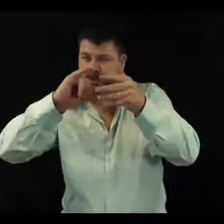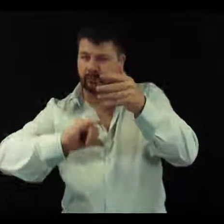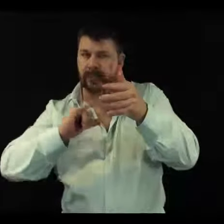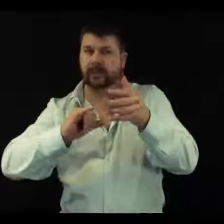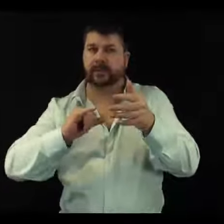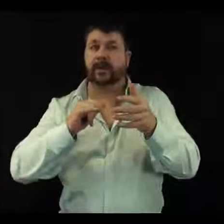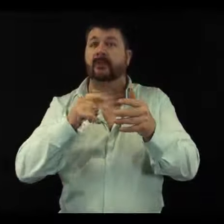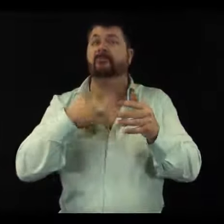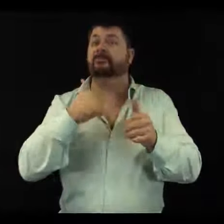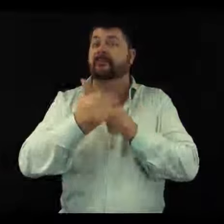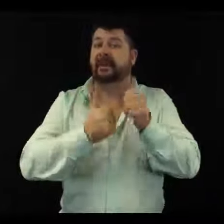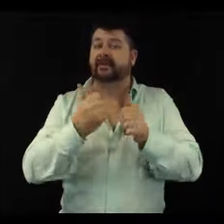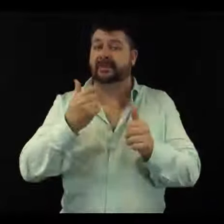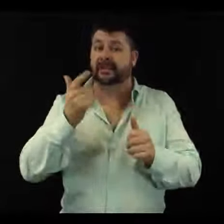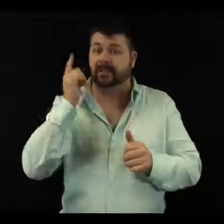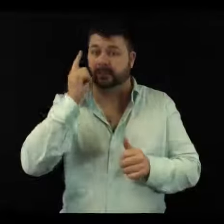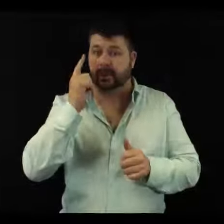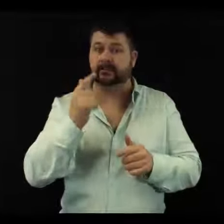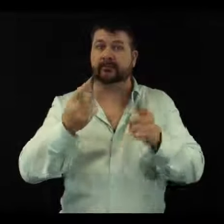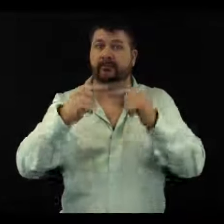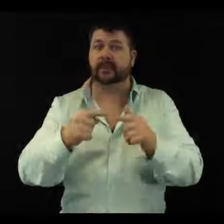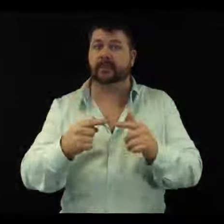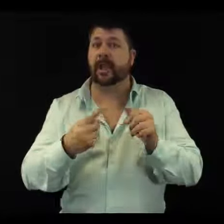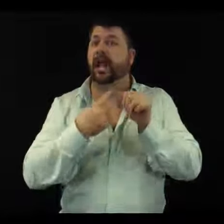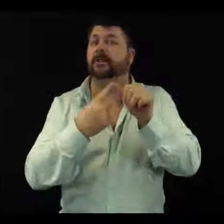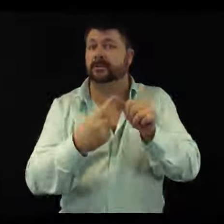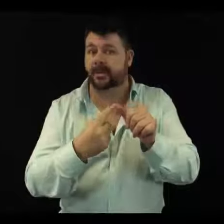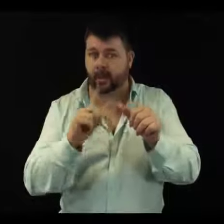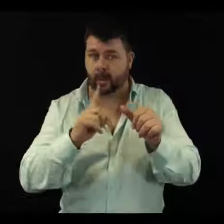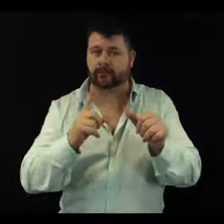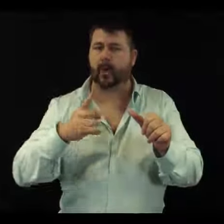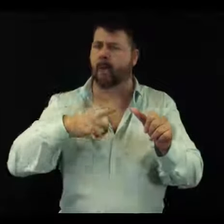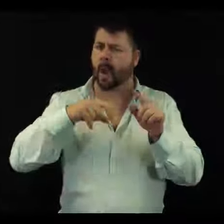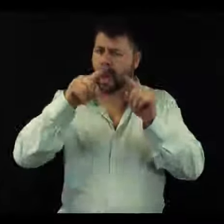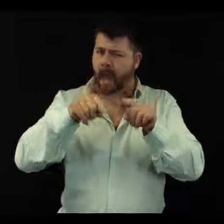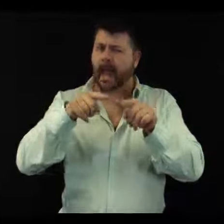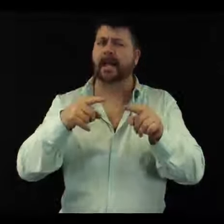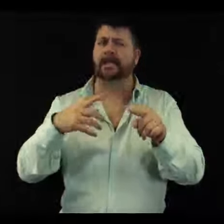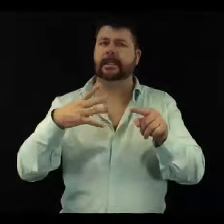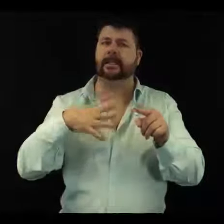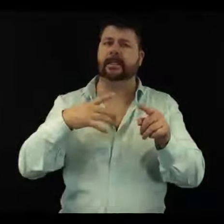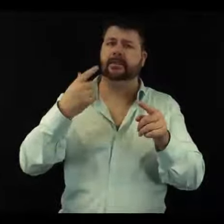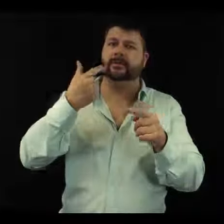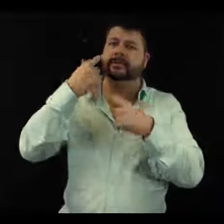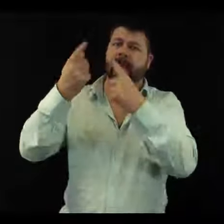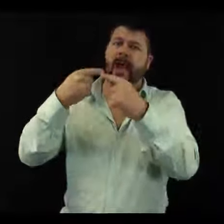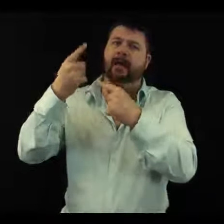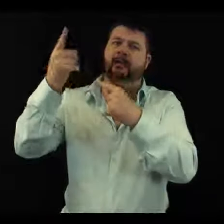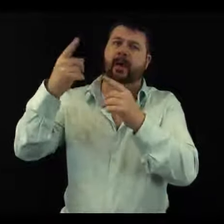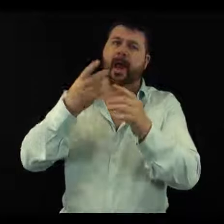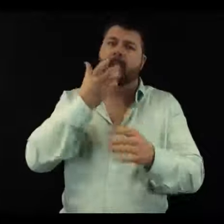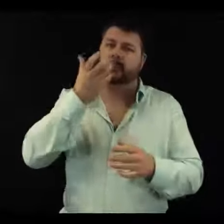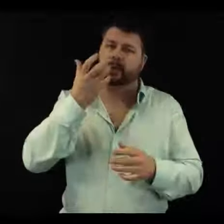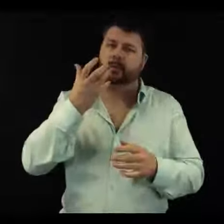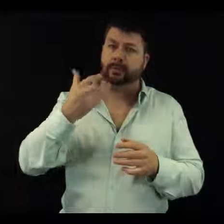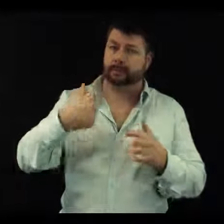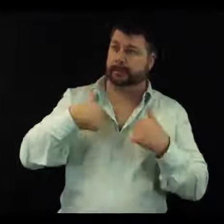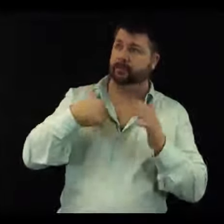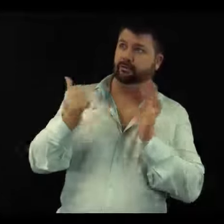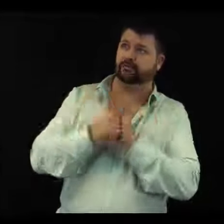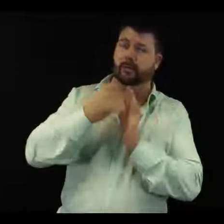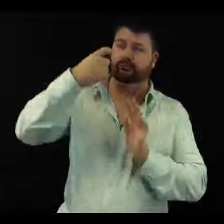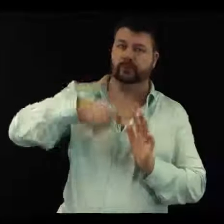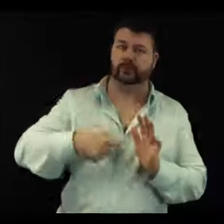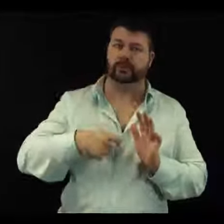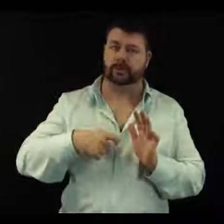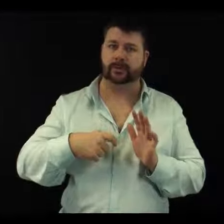tap on Choose a Question and pick one of the options you'll remember the answer to. Then type in the correct answer. You'll need